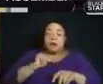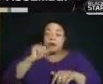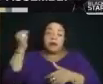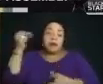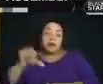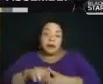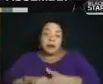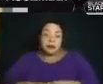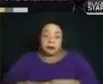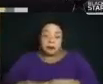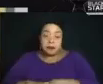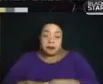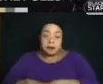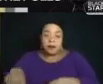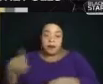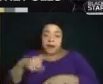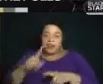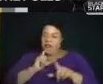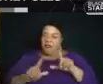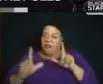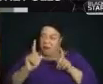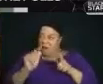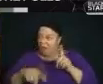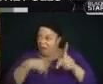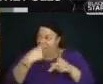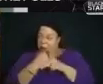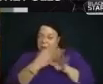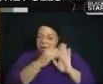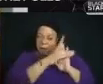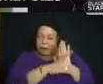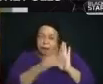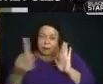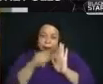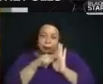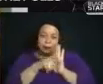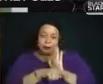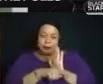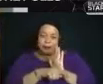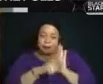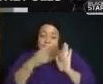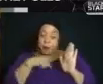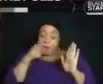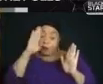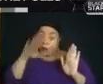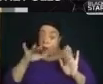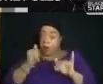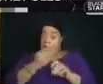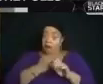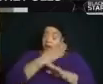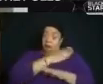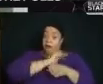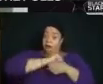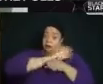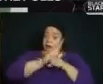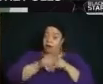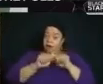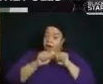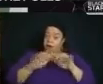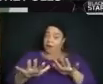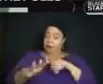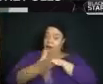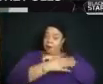know that prior to the pandemic, poor people died at a rate of 700 people a day,